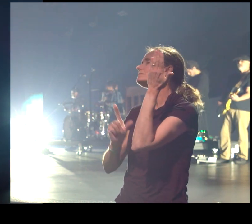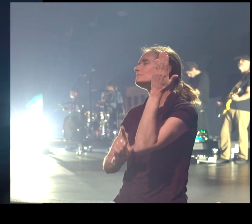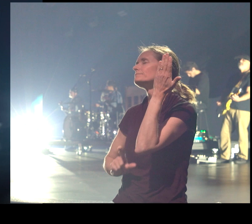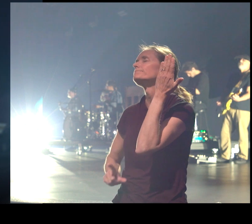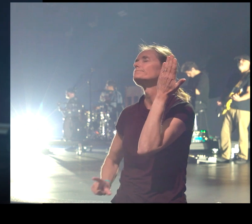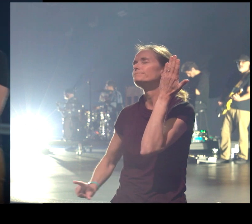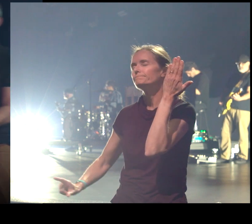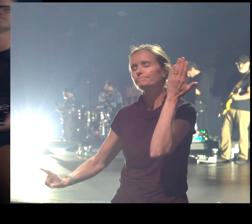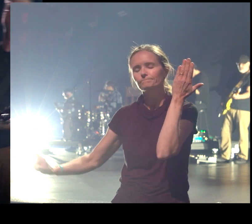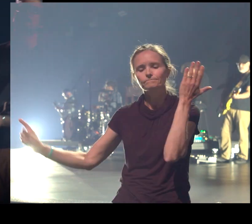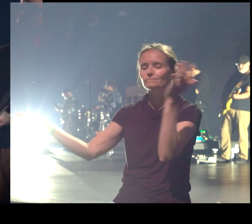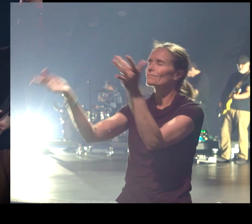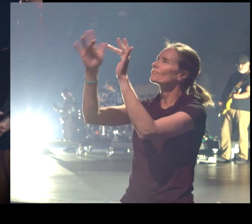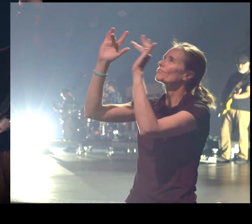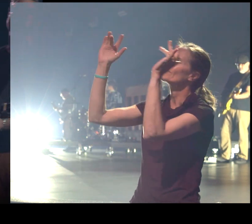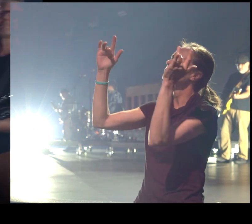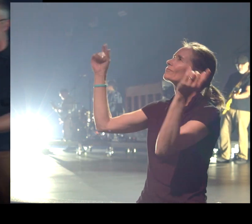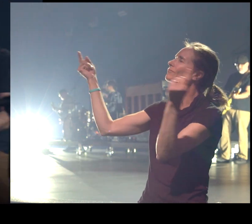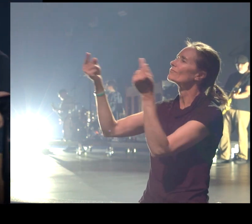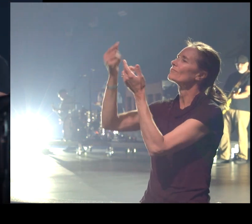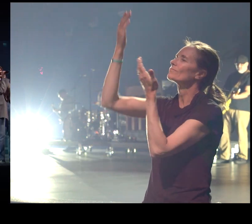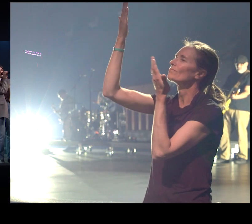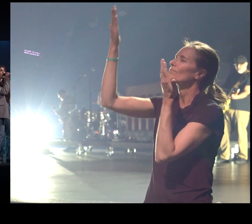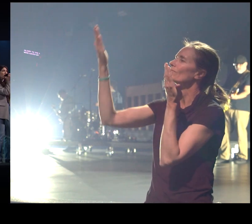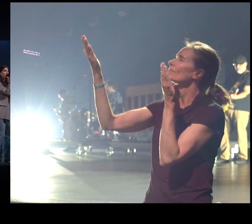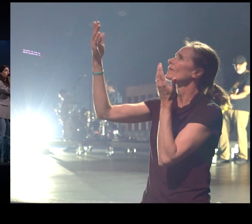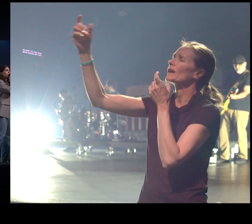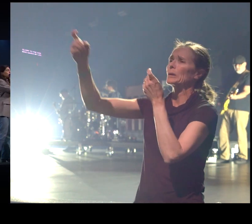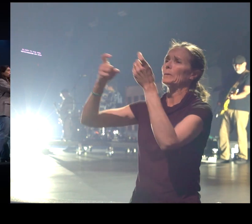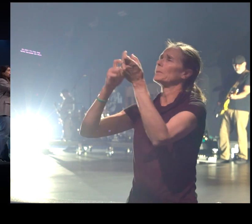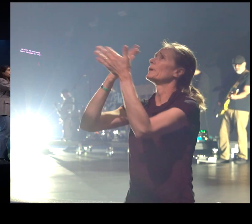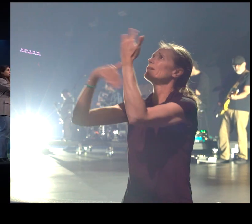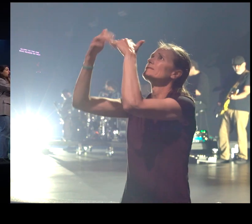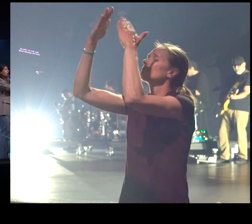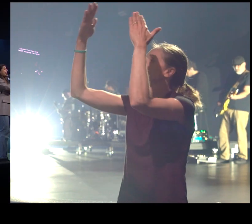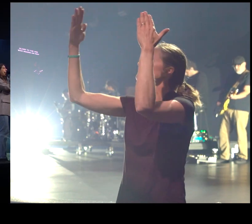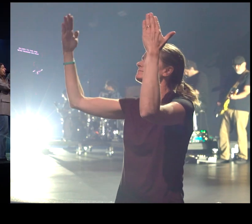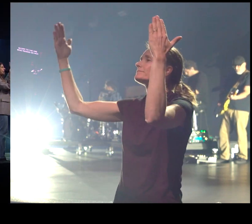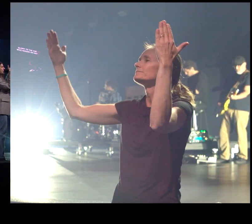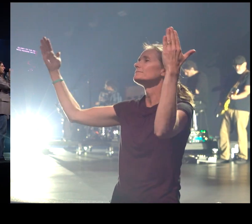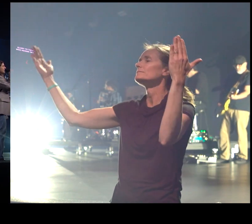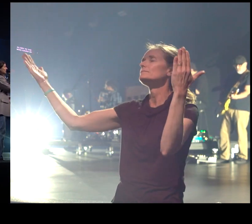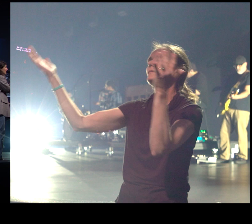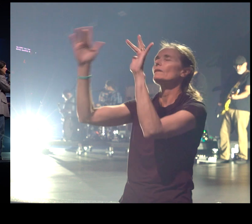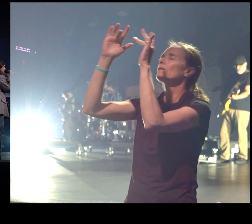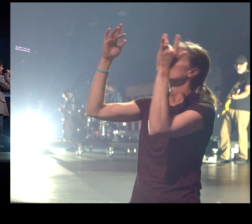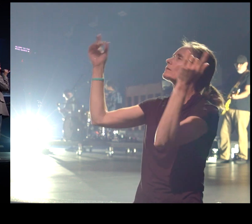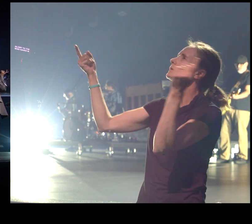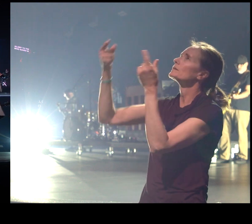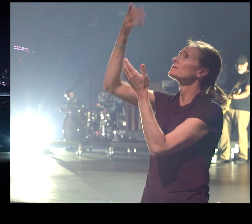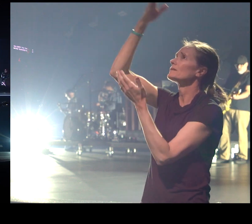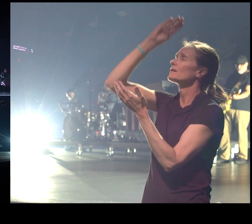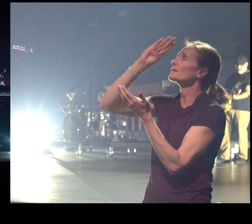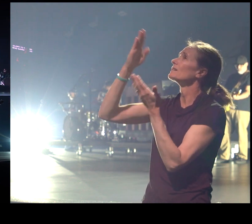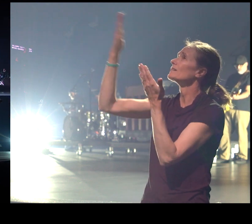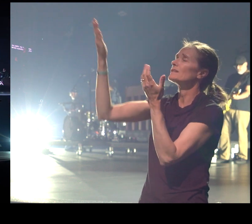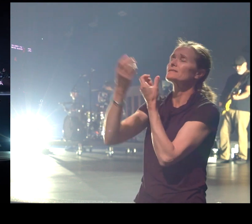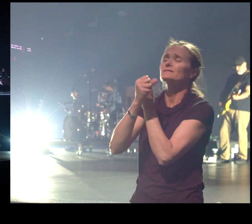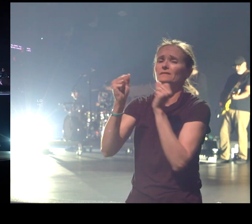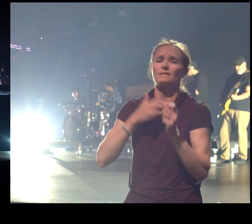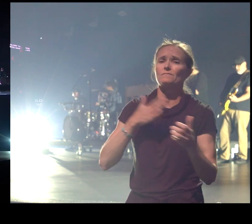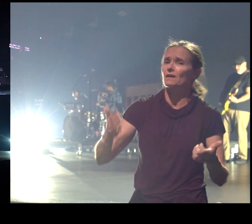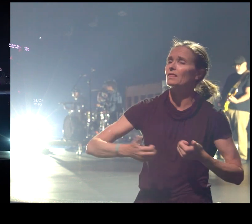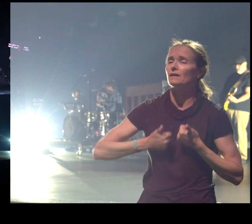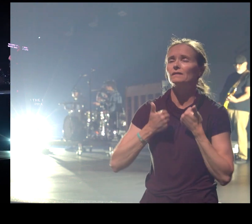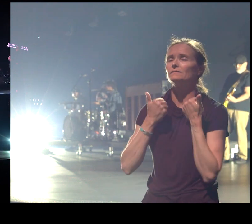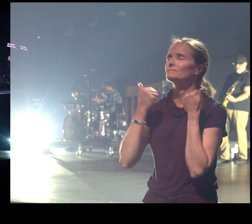the Lord. Glory to the one who reigns on high. Glory to the God who saved